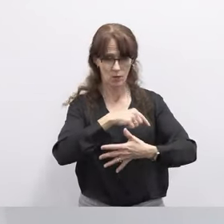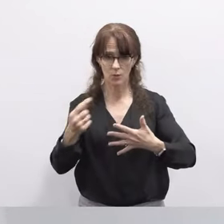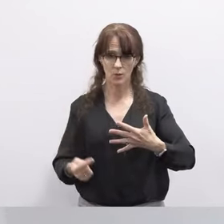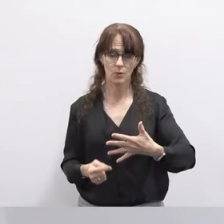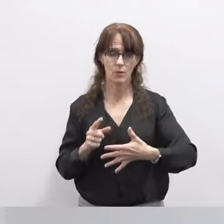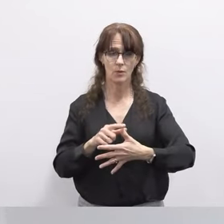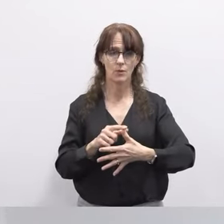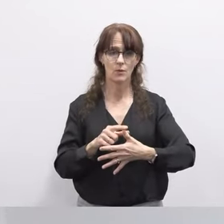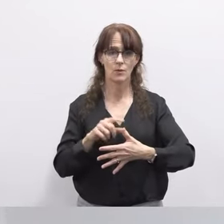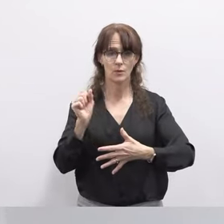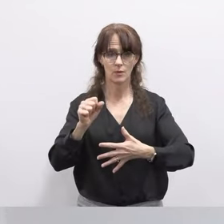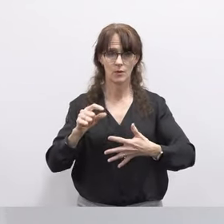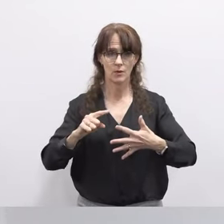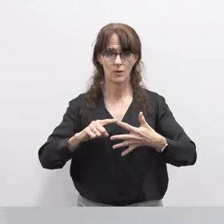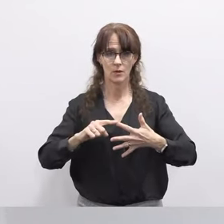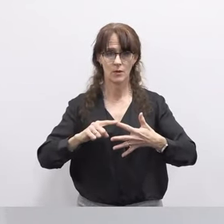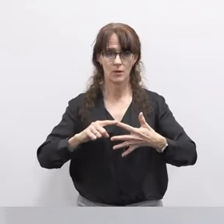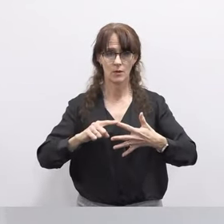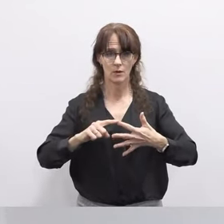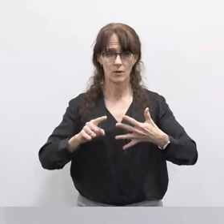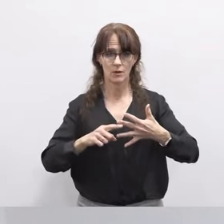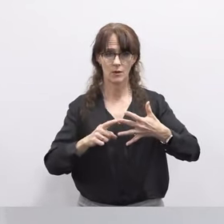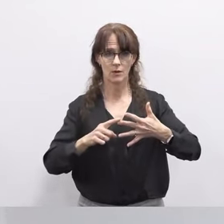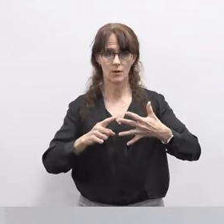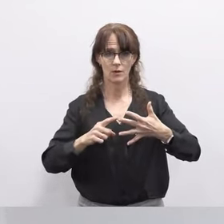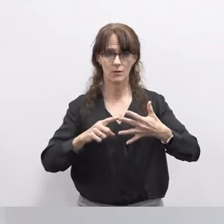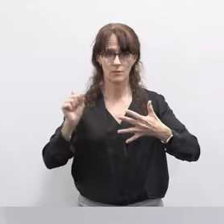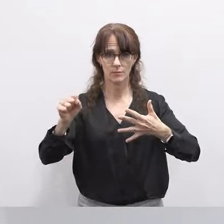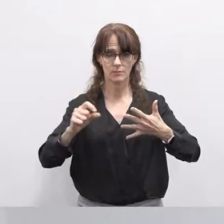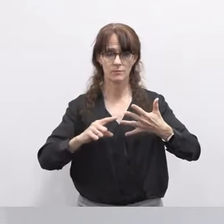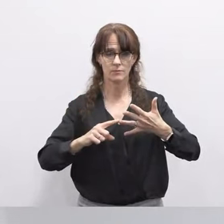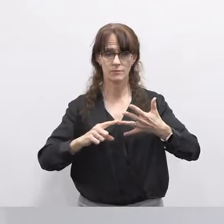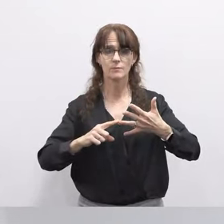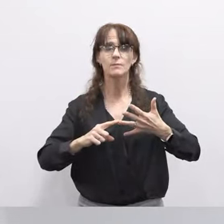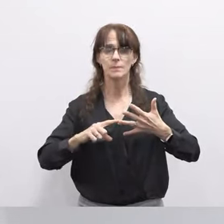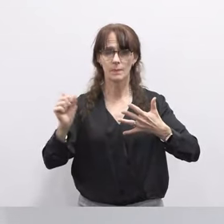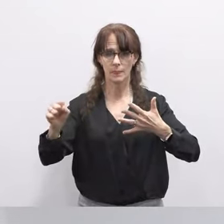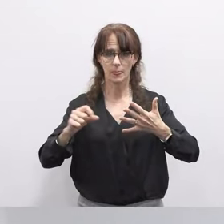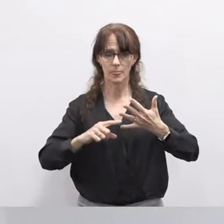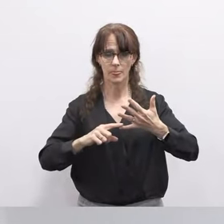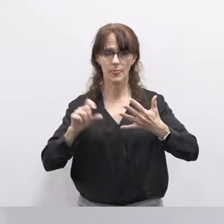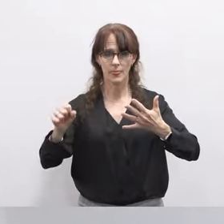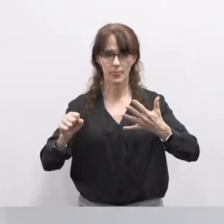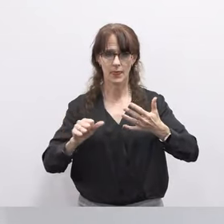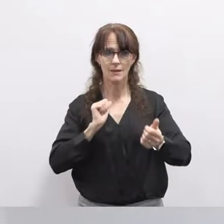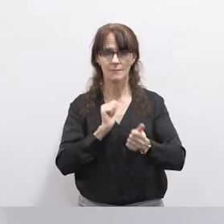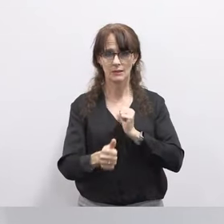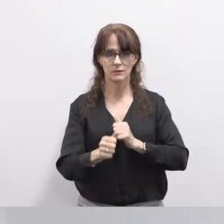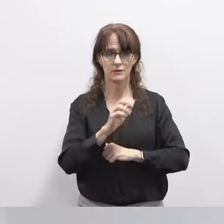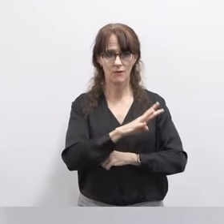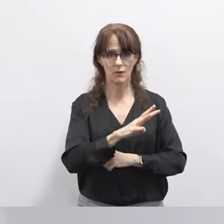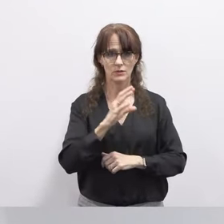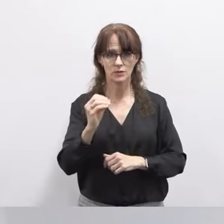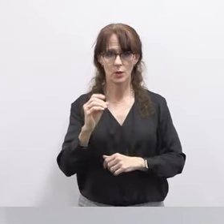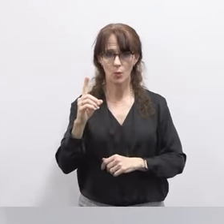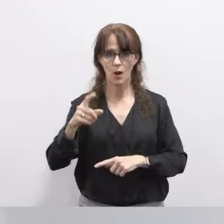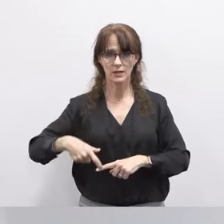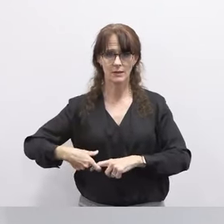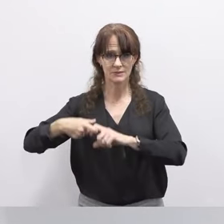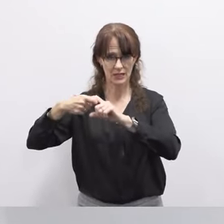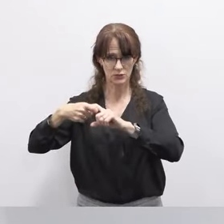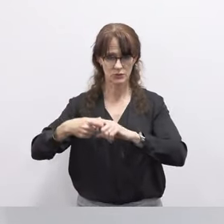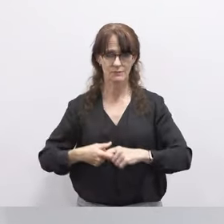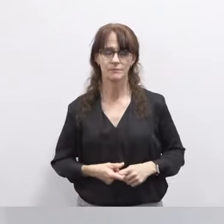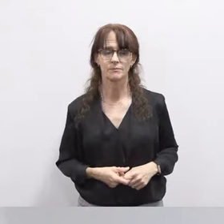Mr. Miller? Aye. Ms. Craighead? Aye. Mr. Otto? Aye. And I also vote aye, so that passes 4-0 with one